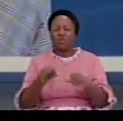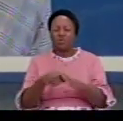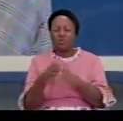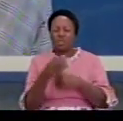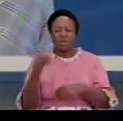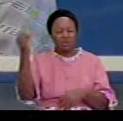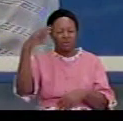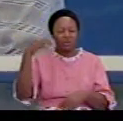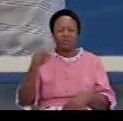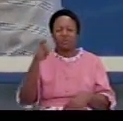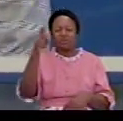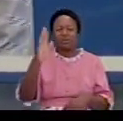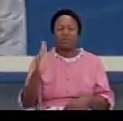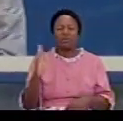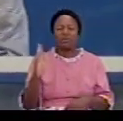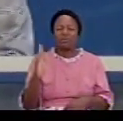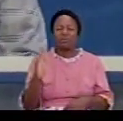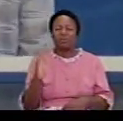of God,